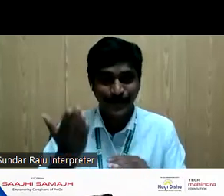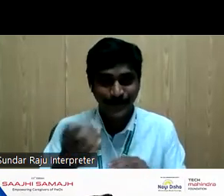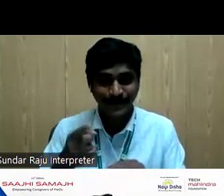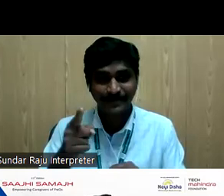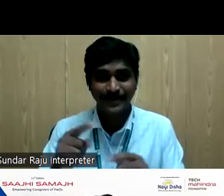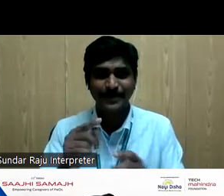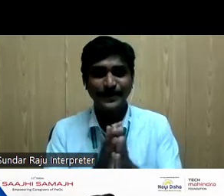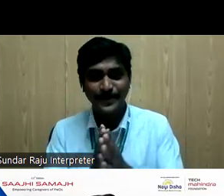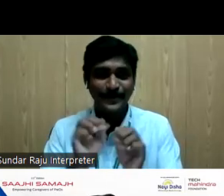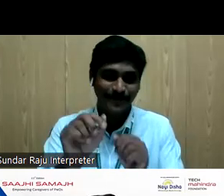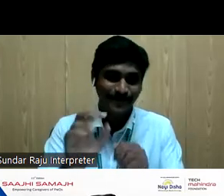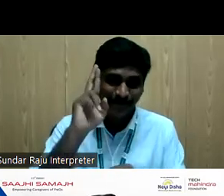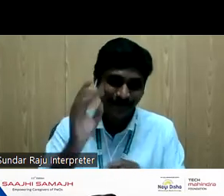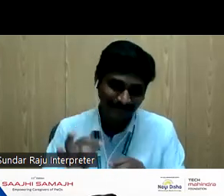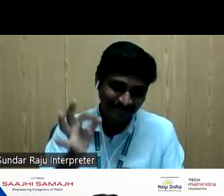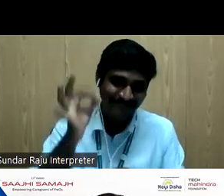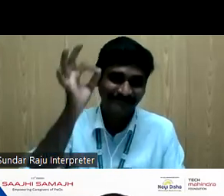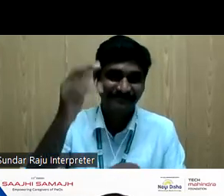hobbies, Krishna.